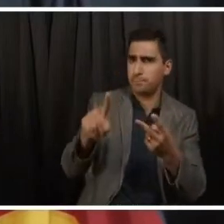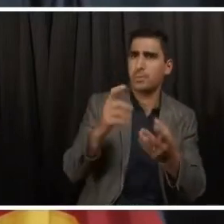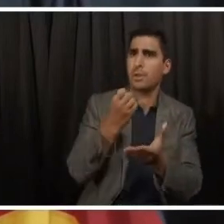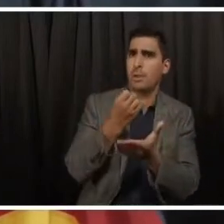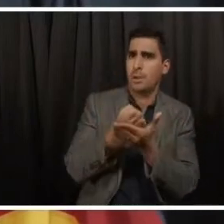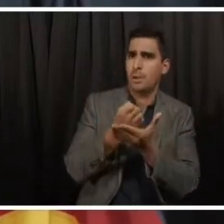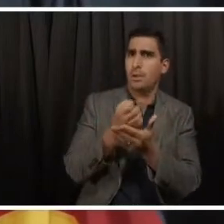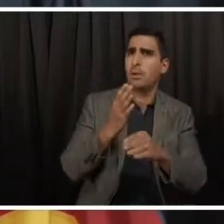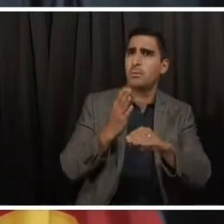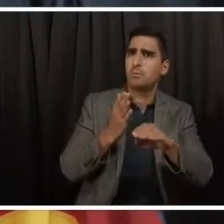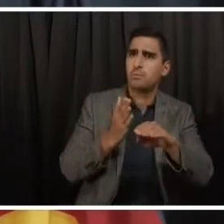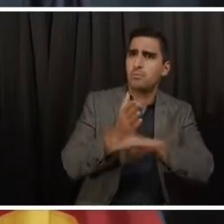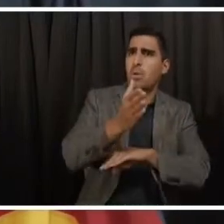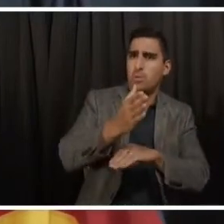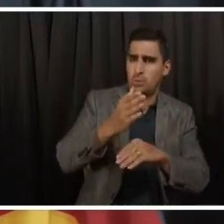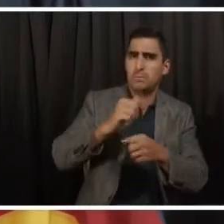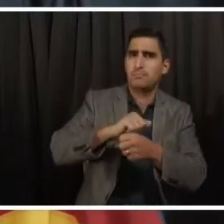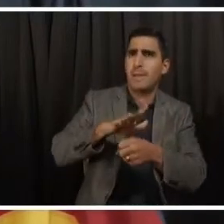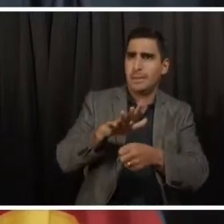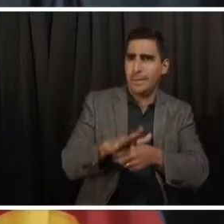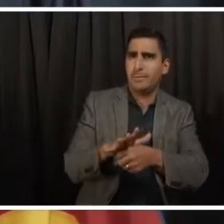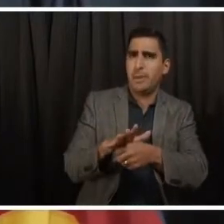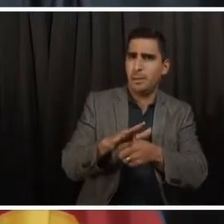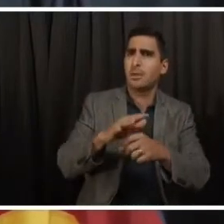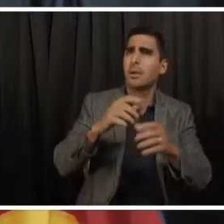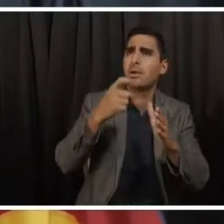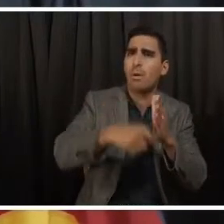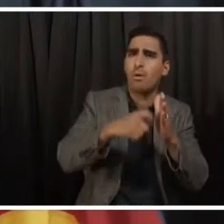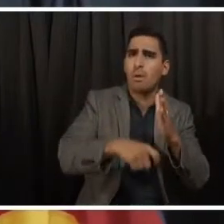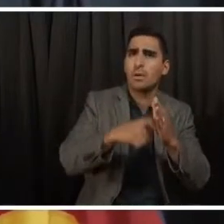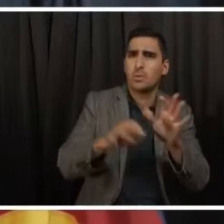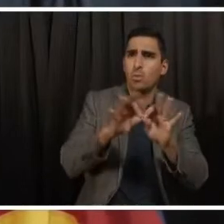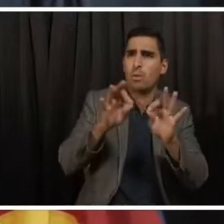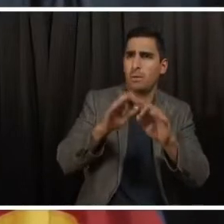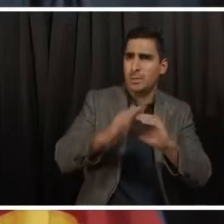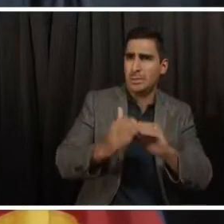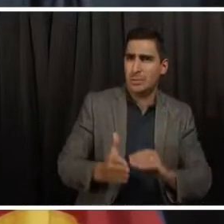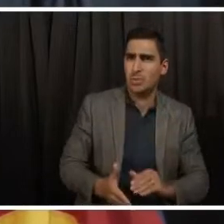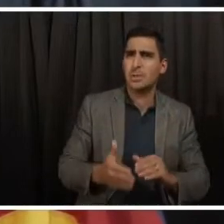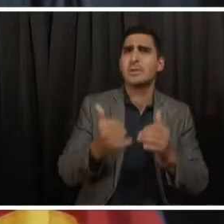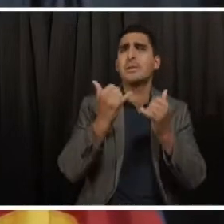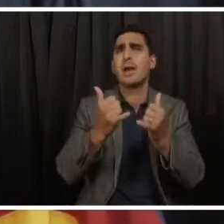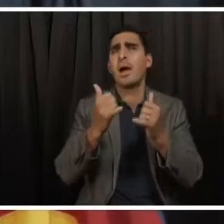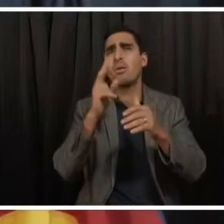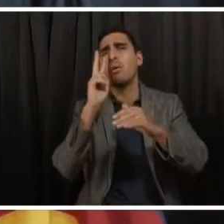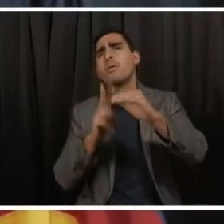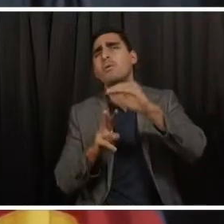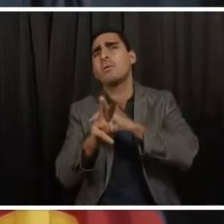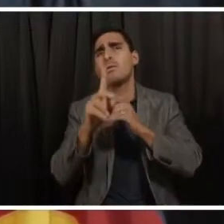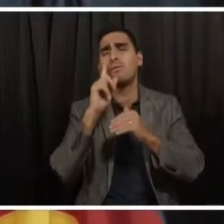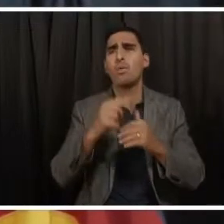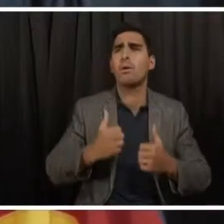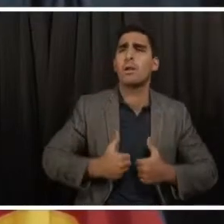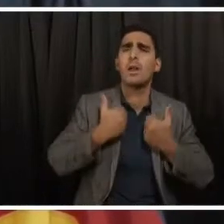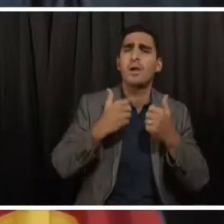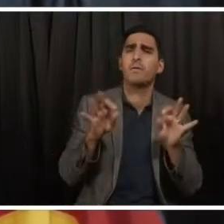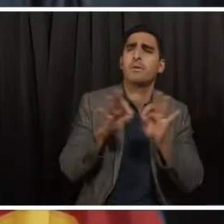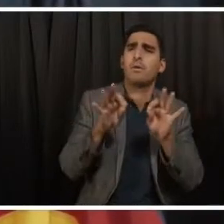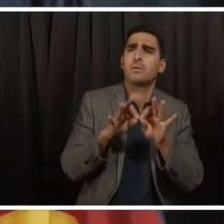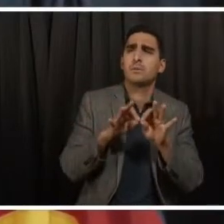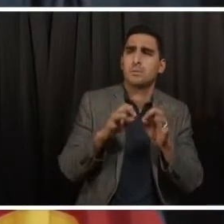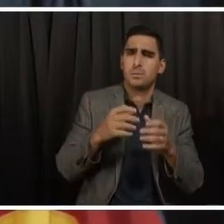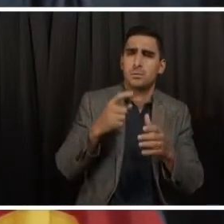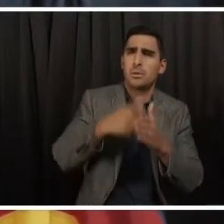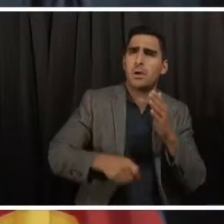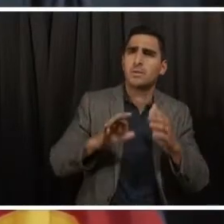post-pandemic inflation all over the country is heating up. What is the price inflation outlook, the cost of living outlook for Coloradans at this